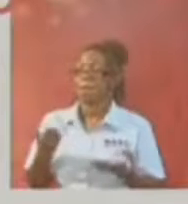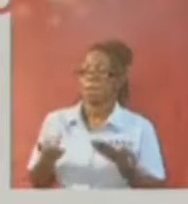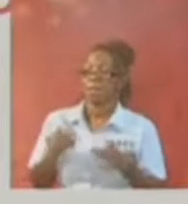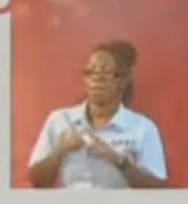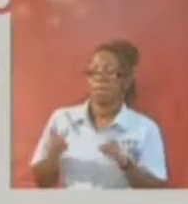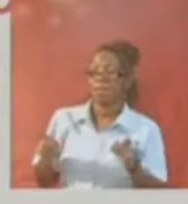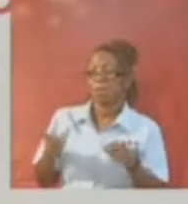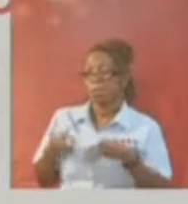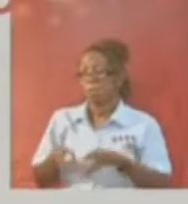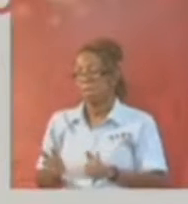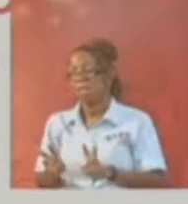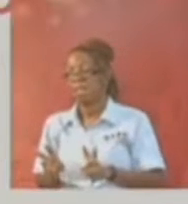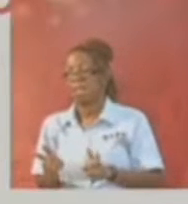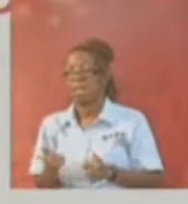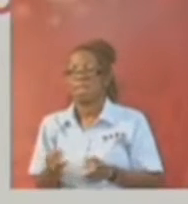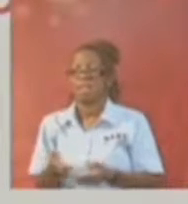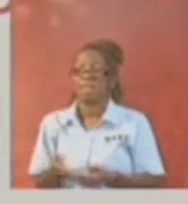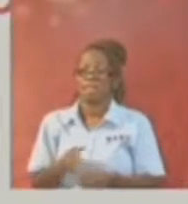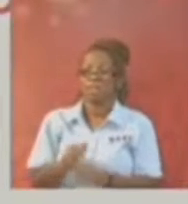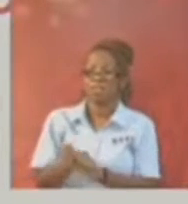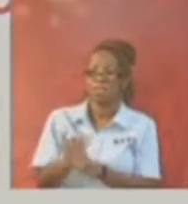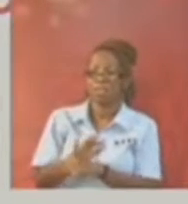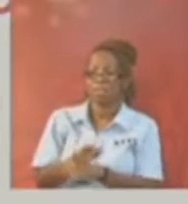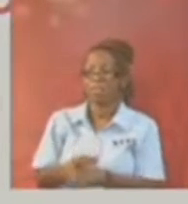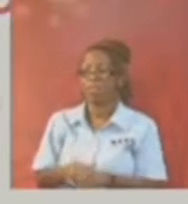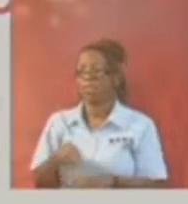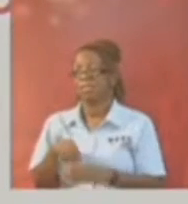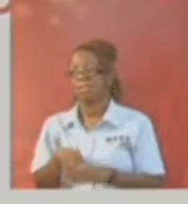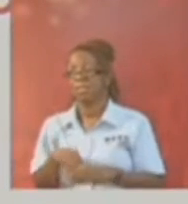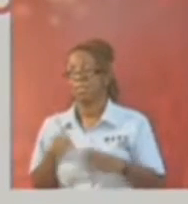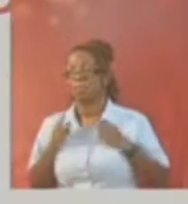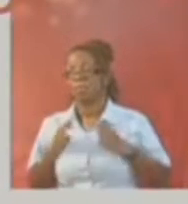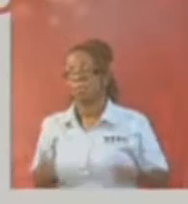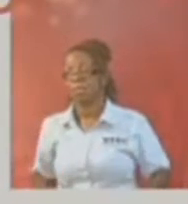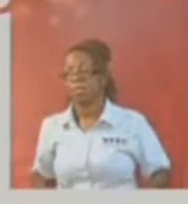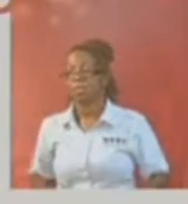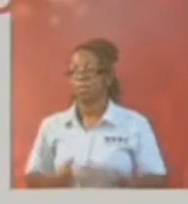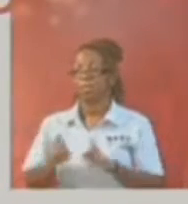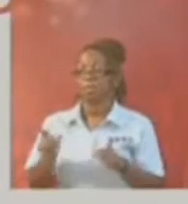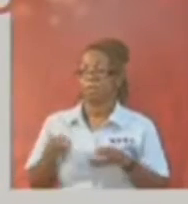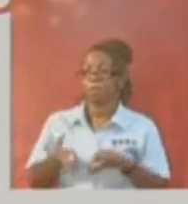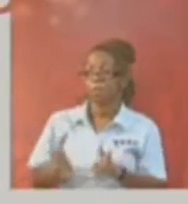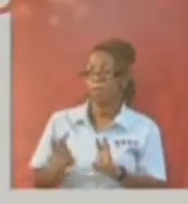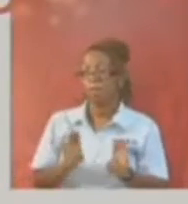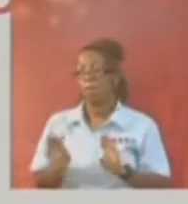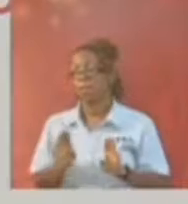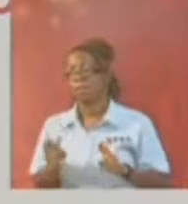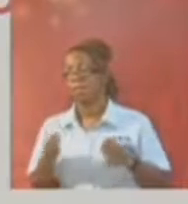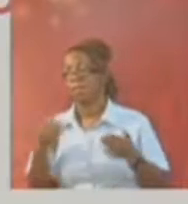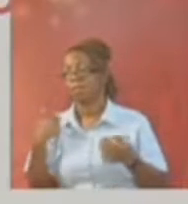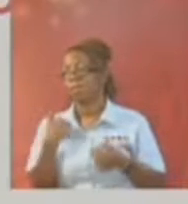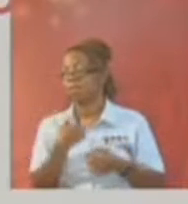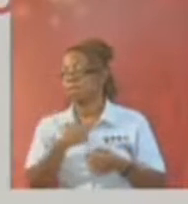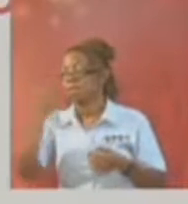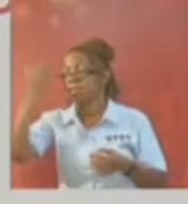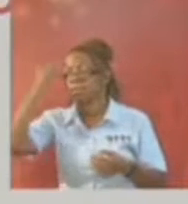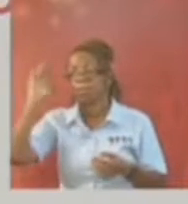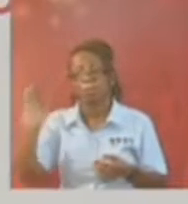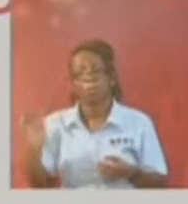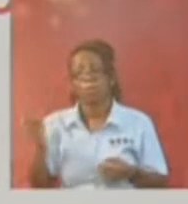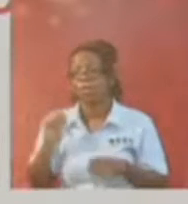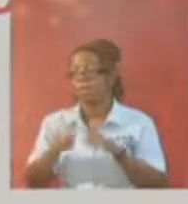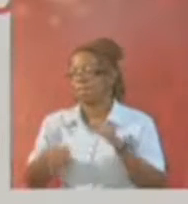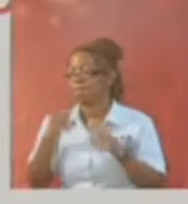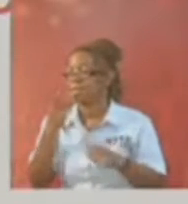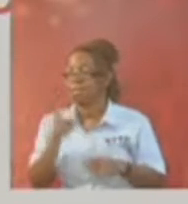in accordance with hormone levels, things like that are all theories that are being thrown around, but we really can't say off the bat with